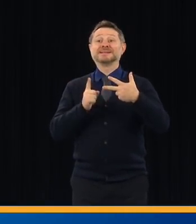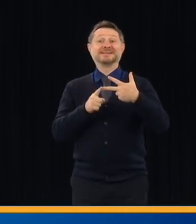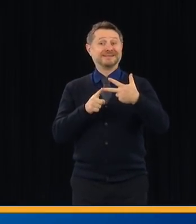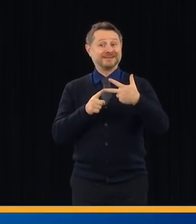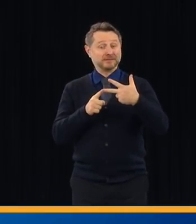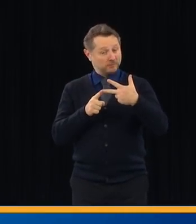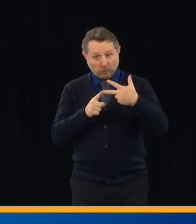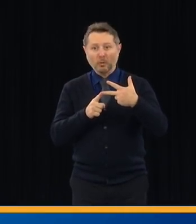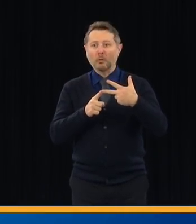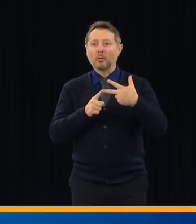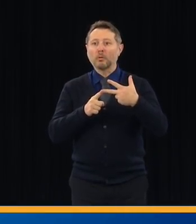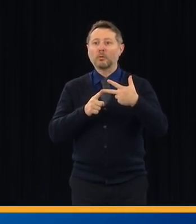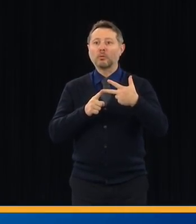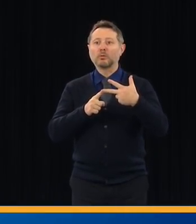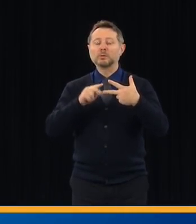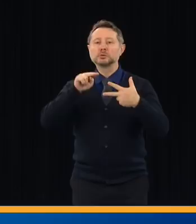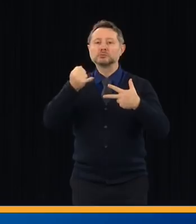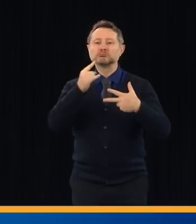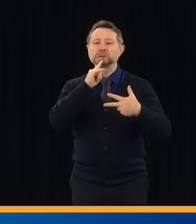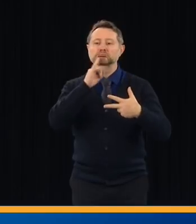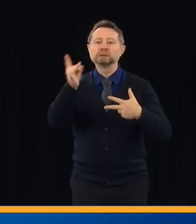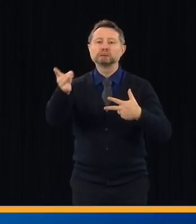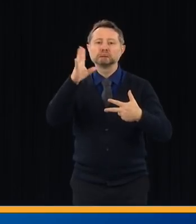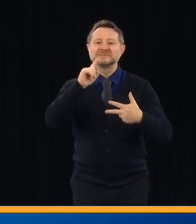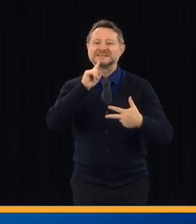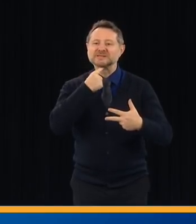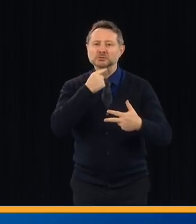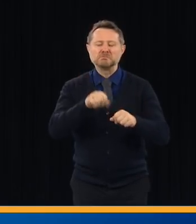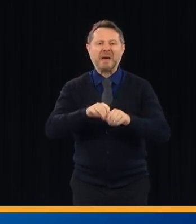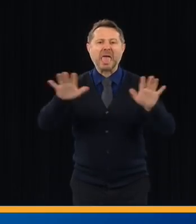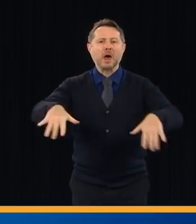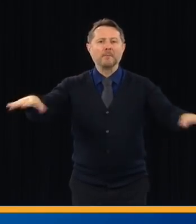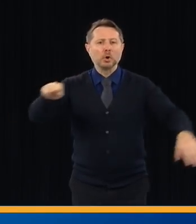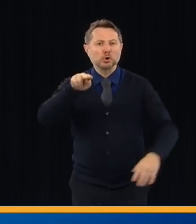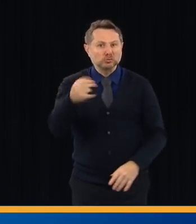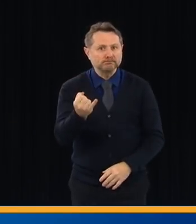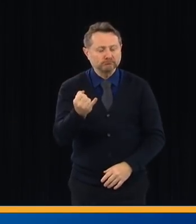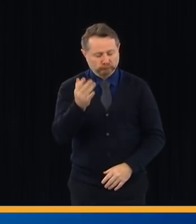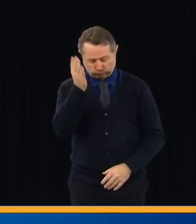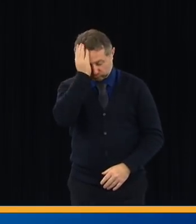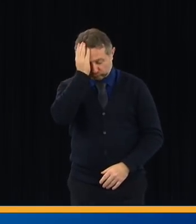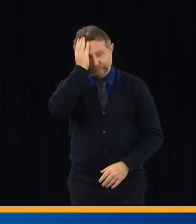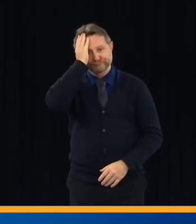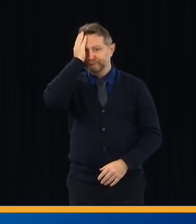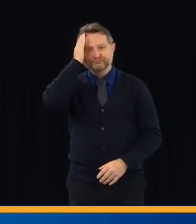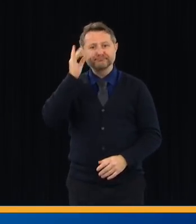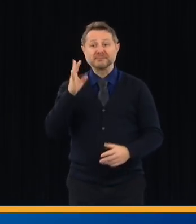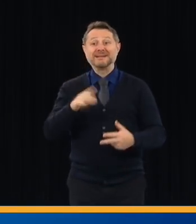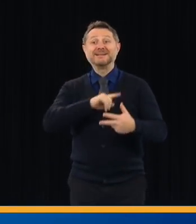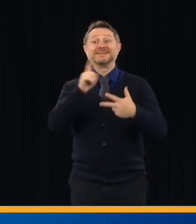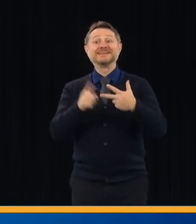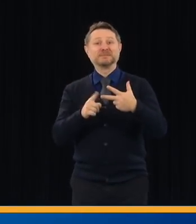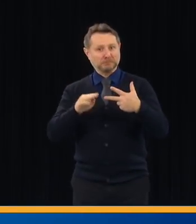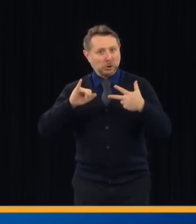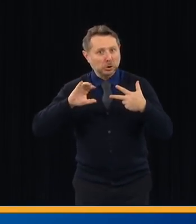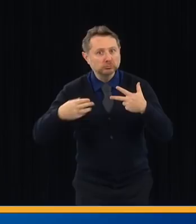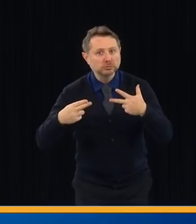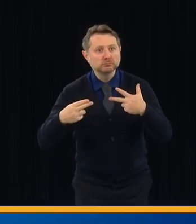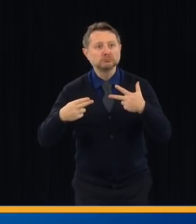serious problem in New Jersey and a growing problem. Then Michigan, then